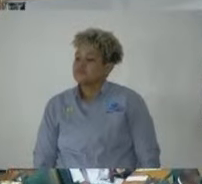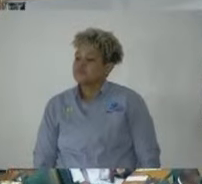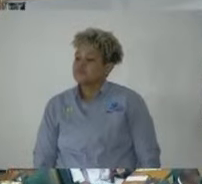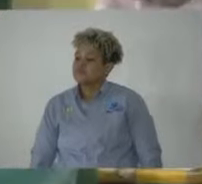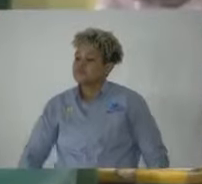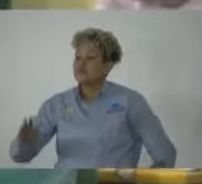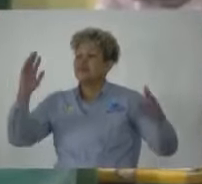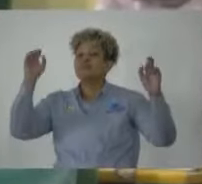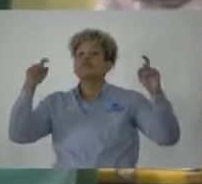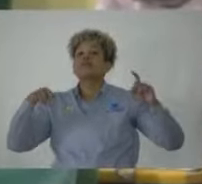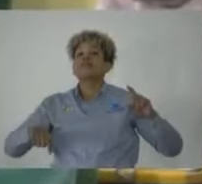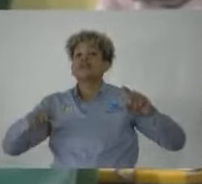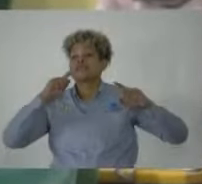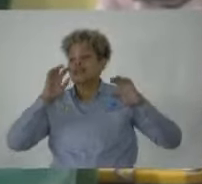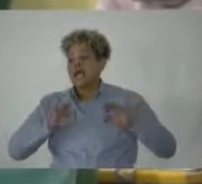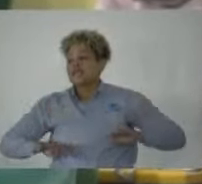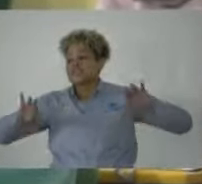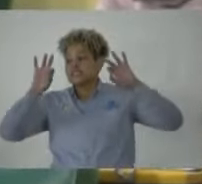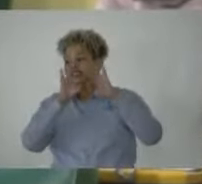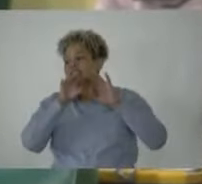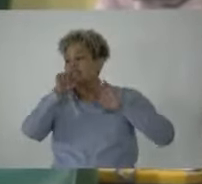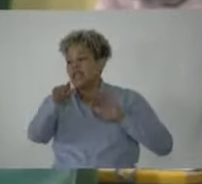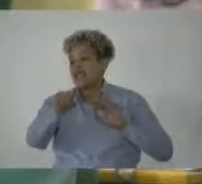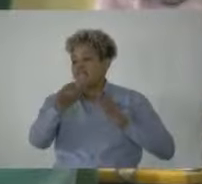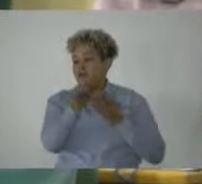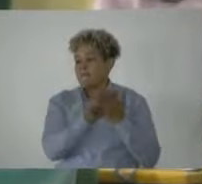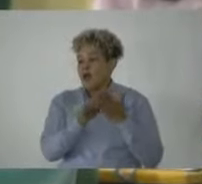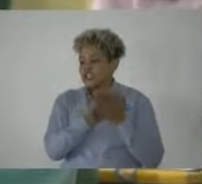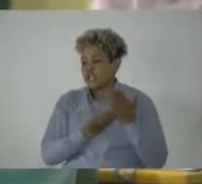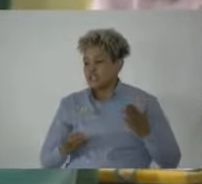this is a significant budget.